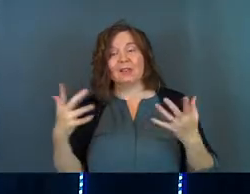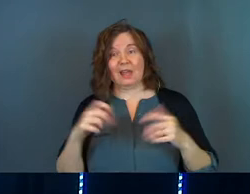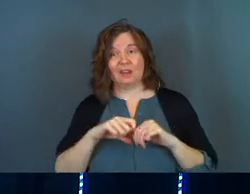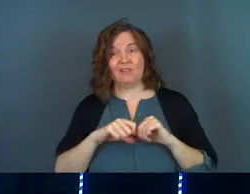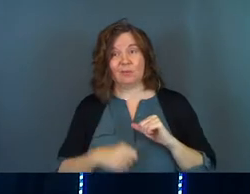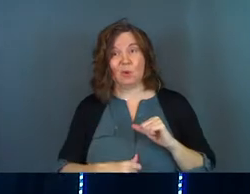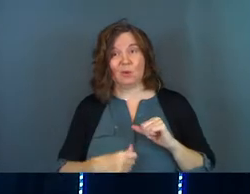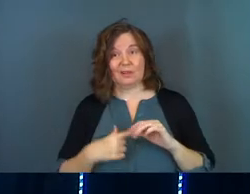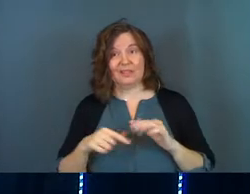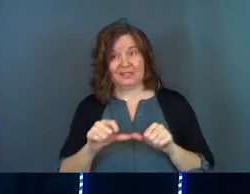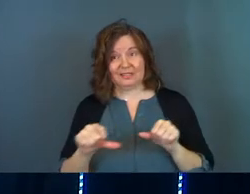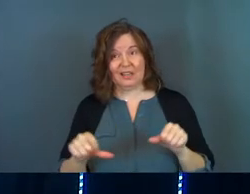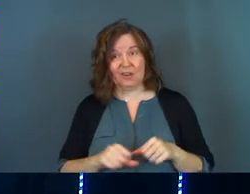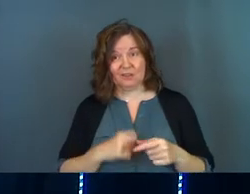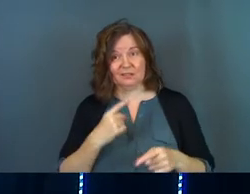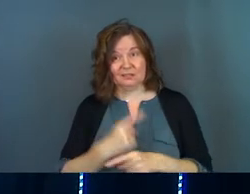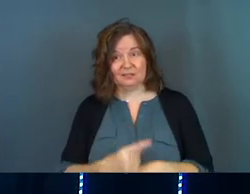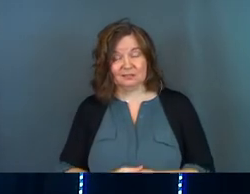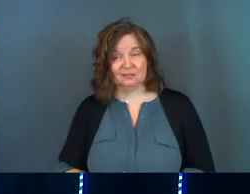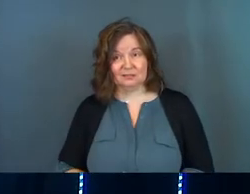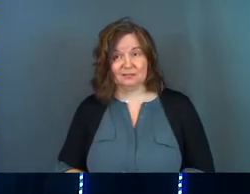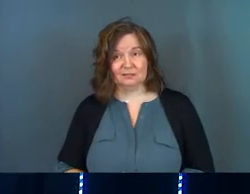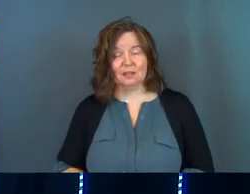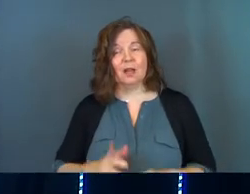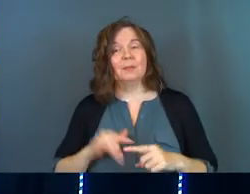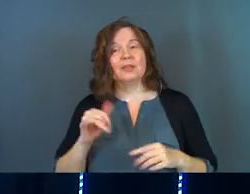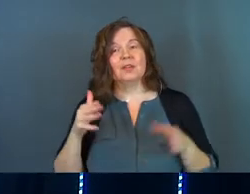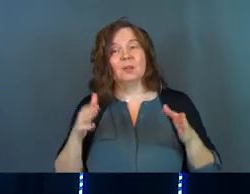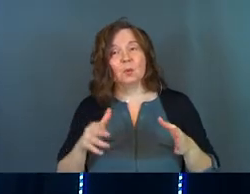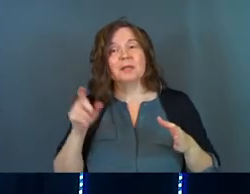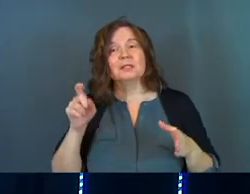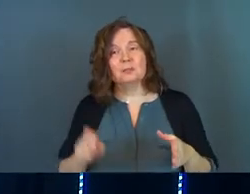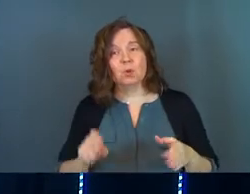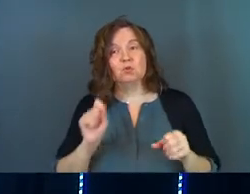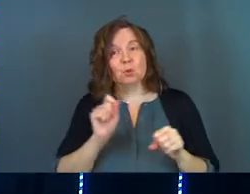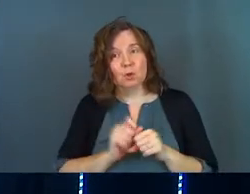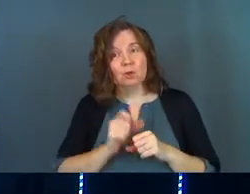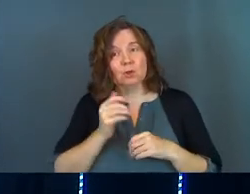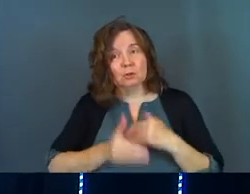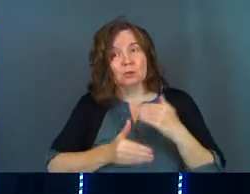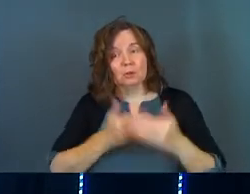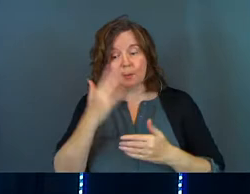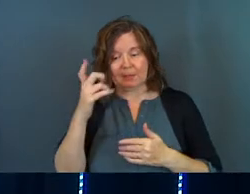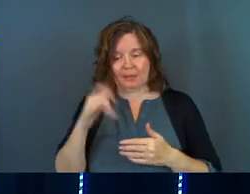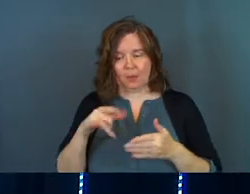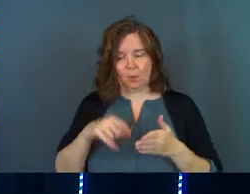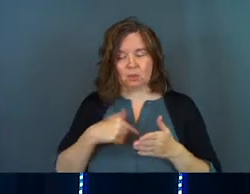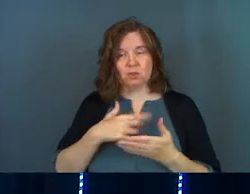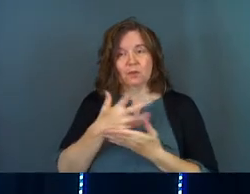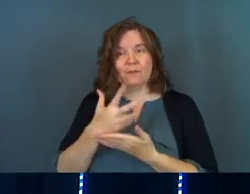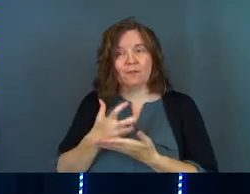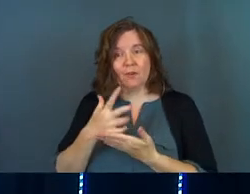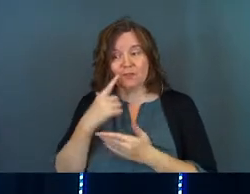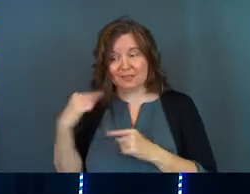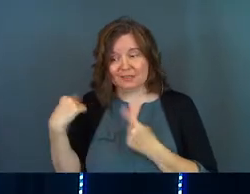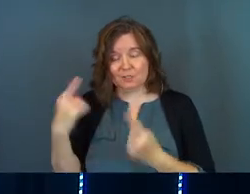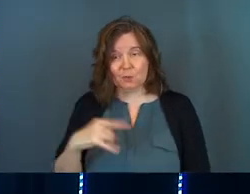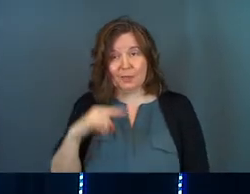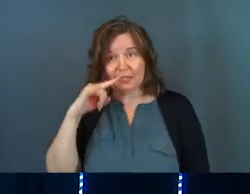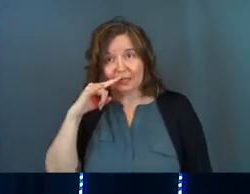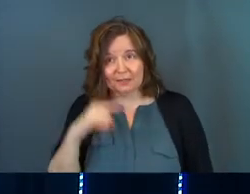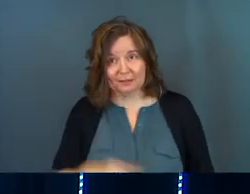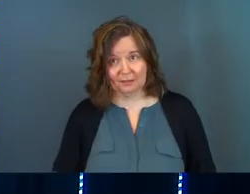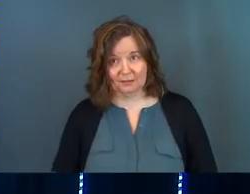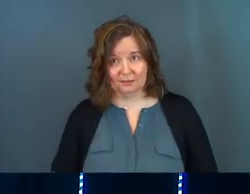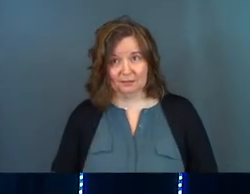lot of brokenness in this area, don't we? But that's the way it's supposed to work. Because that's what you've longed for since you were a